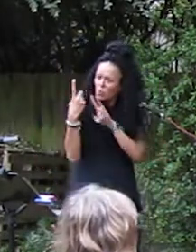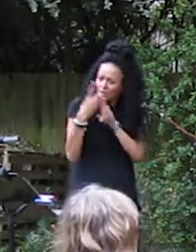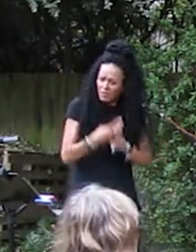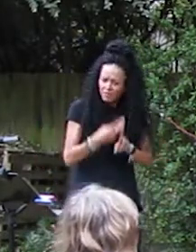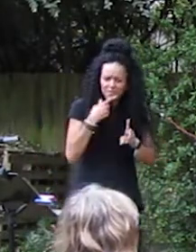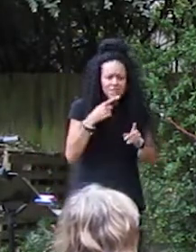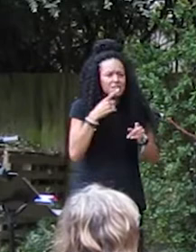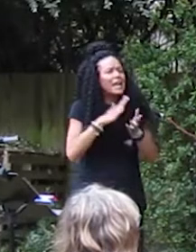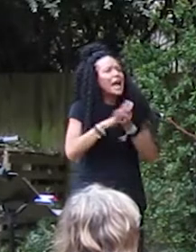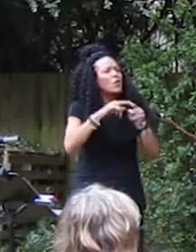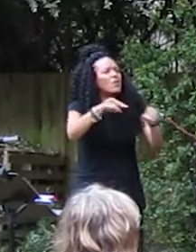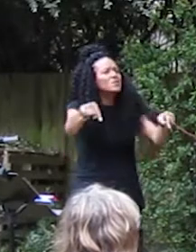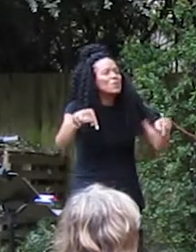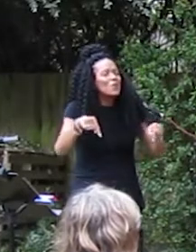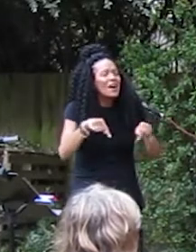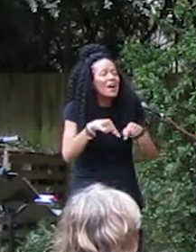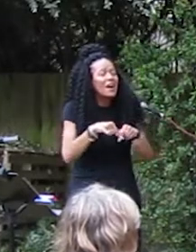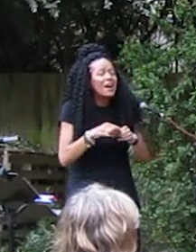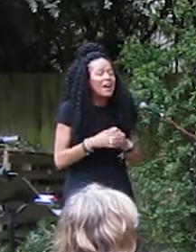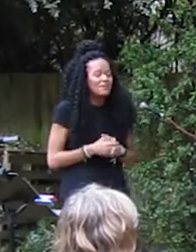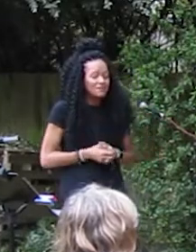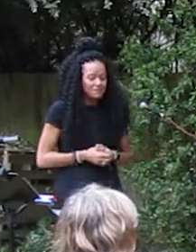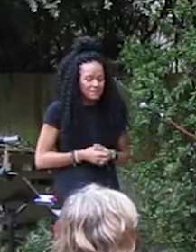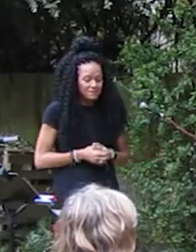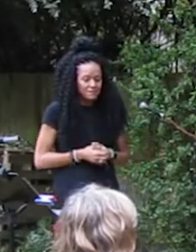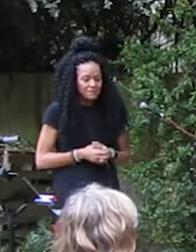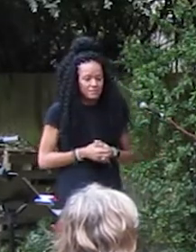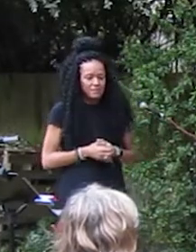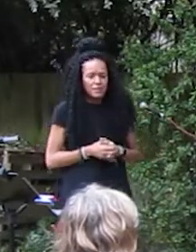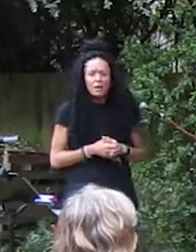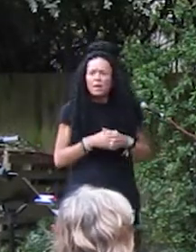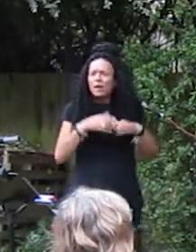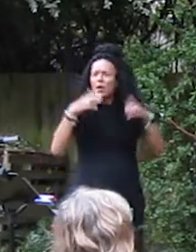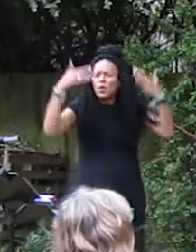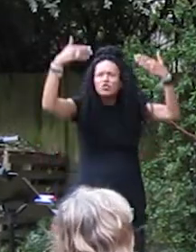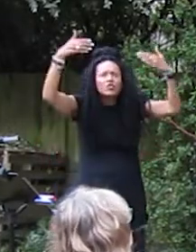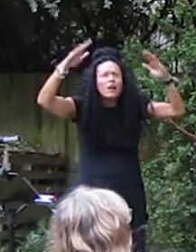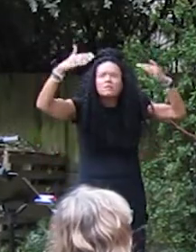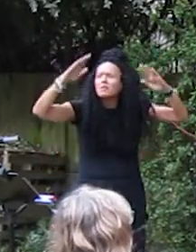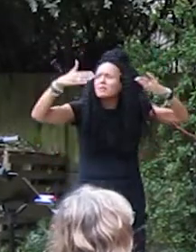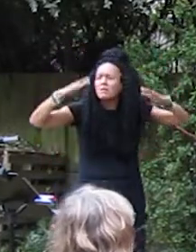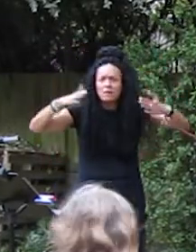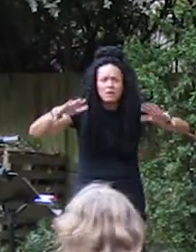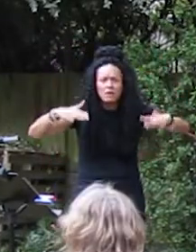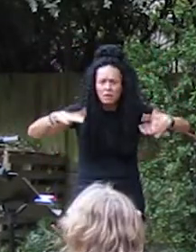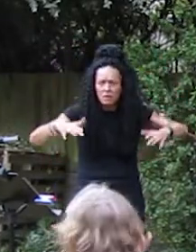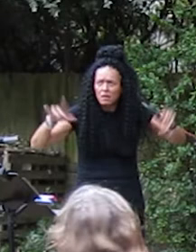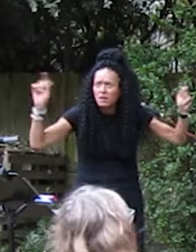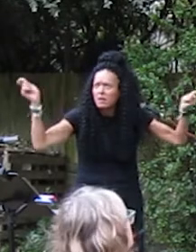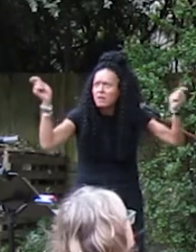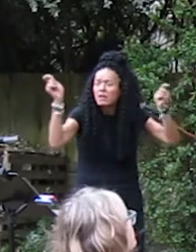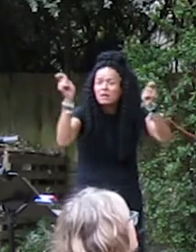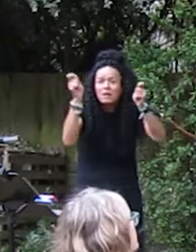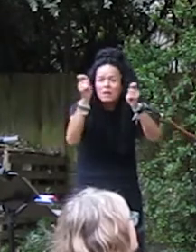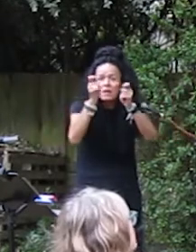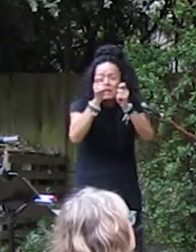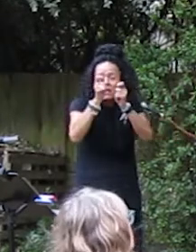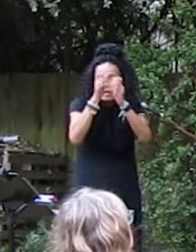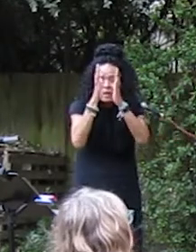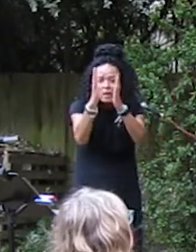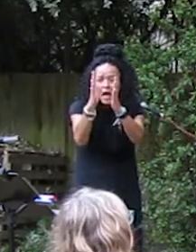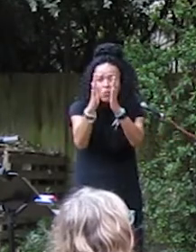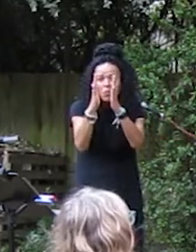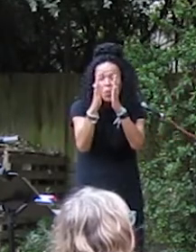Came to pay us a visit in Hanover Square, closing the window shutters so as to leave only